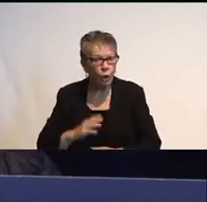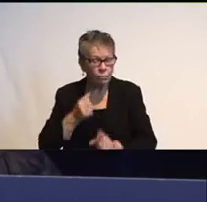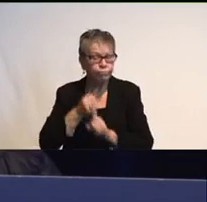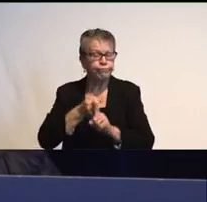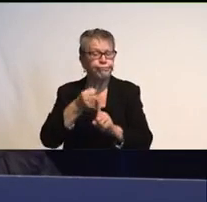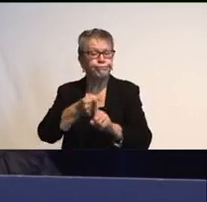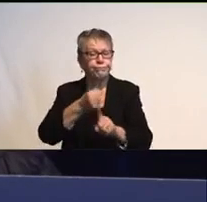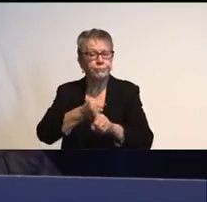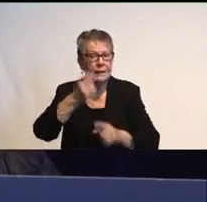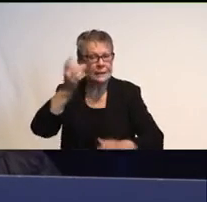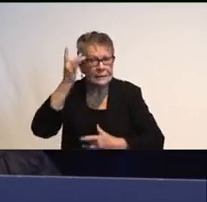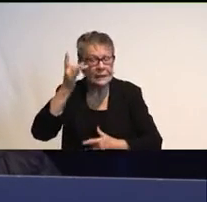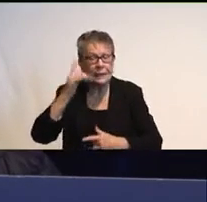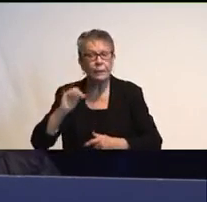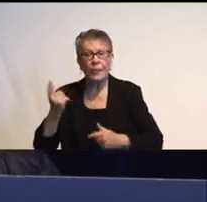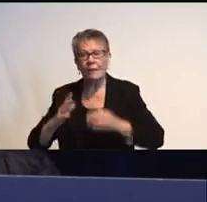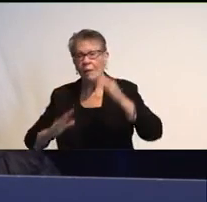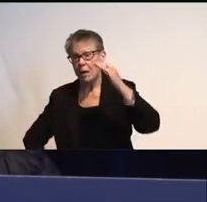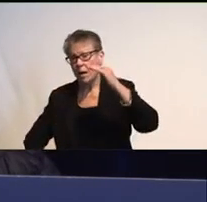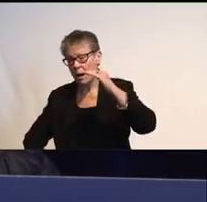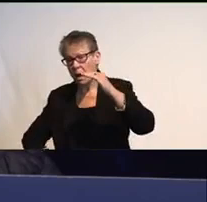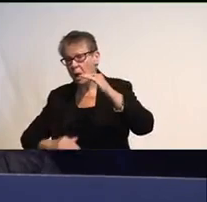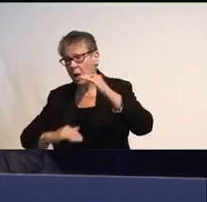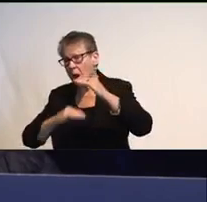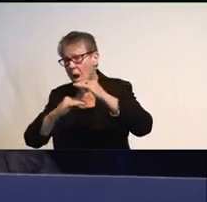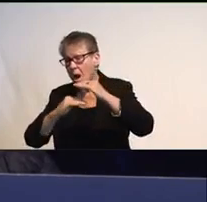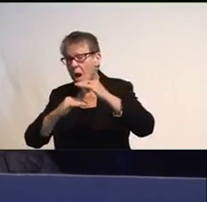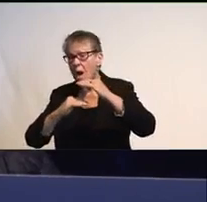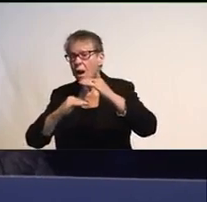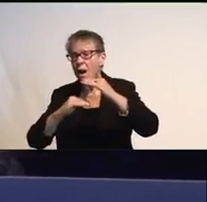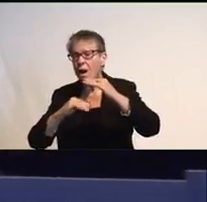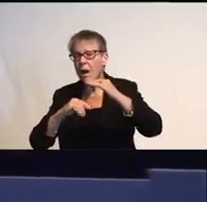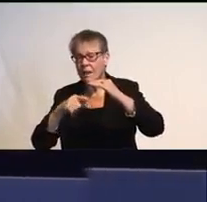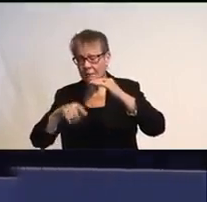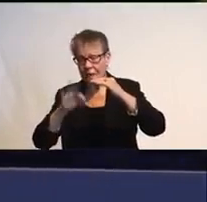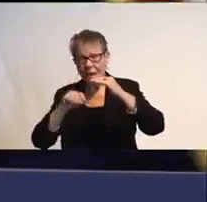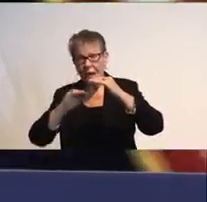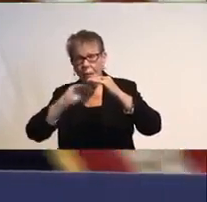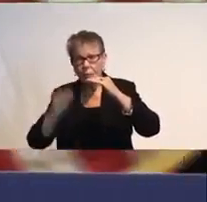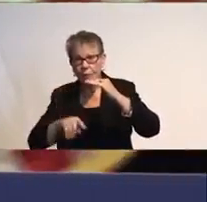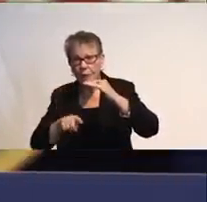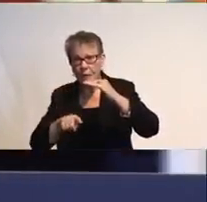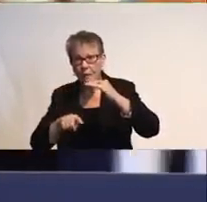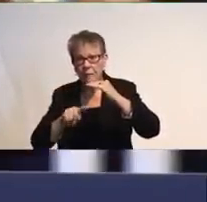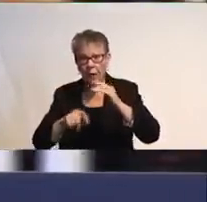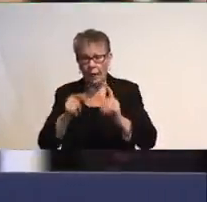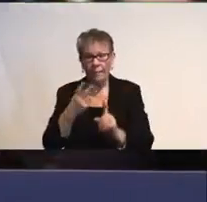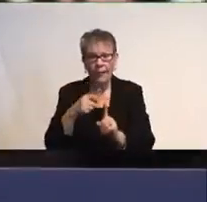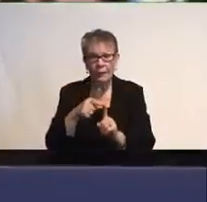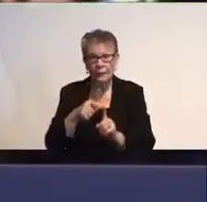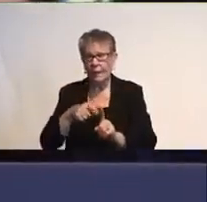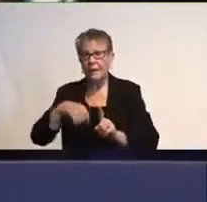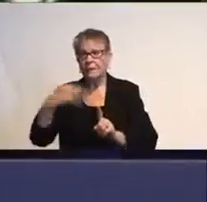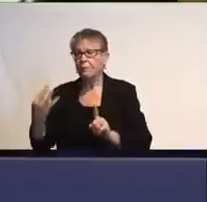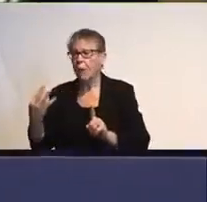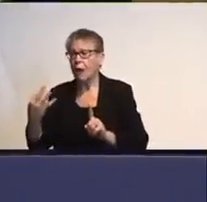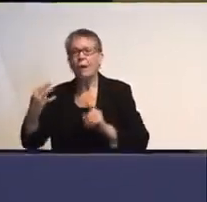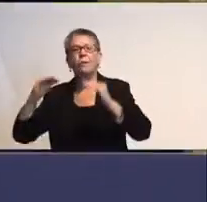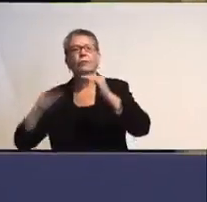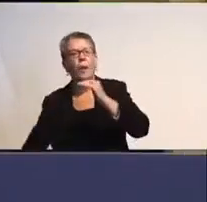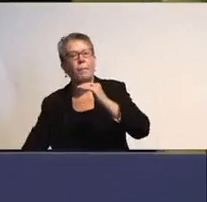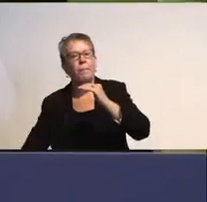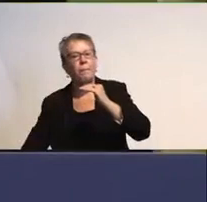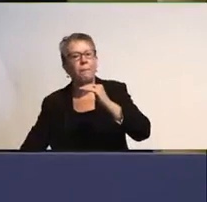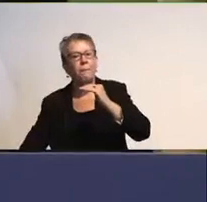on a Friday. That's why we do it every day. I would, you asked, as part of that question, Alex,